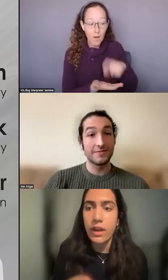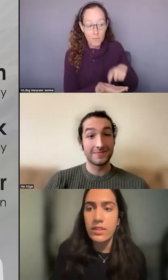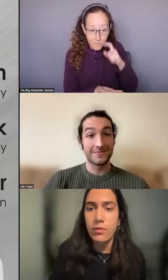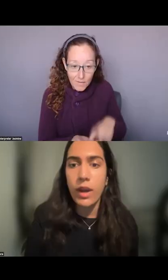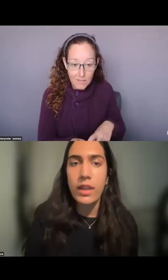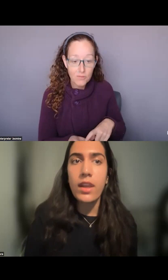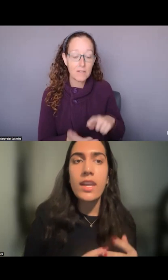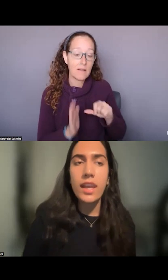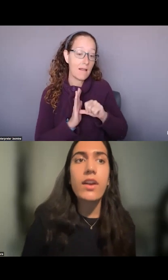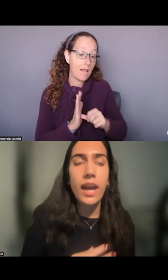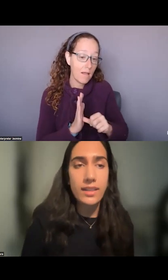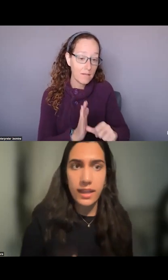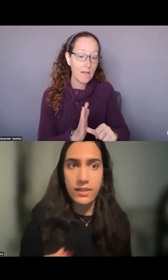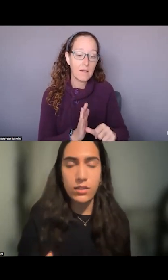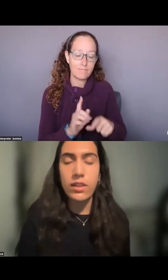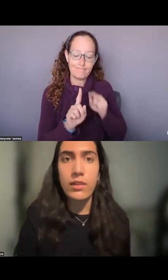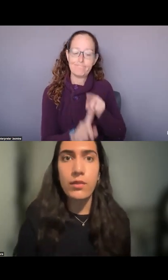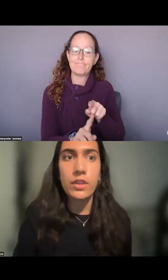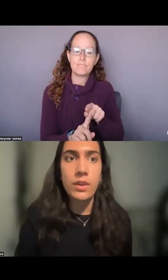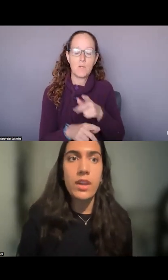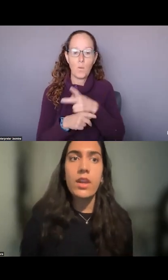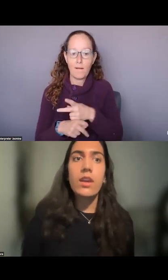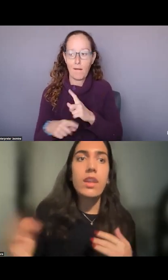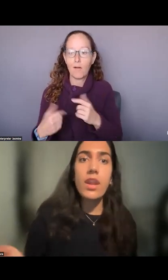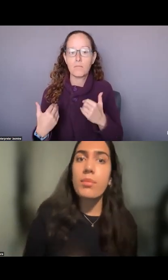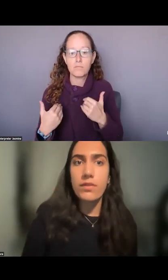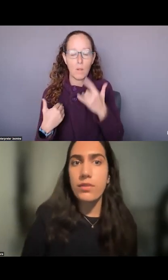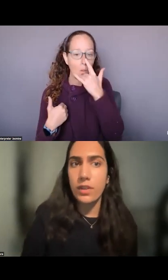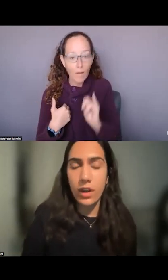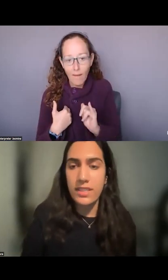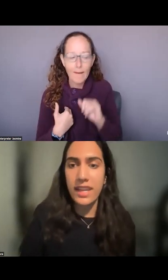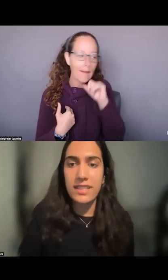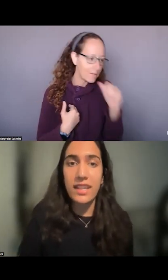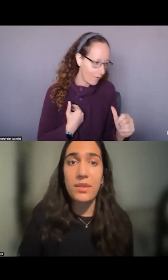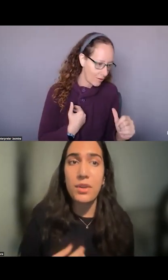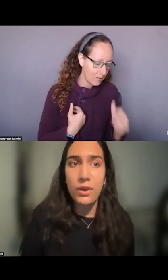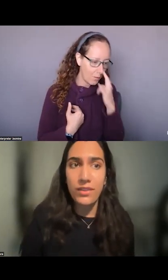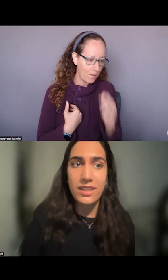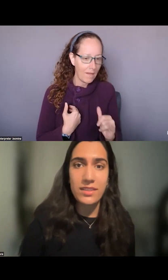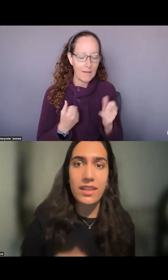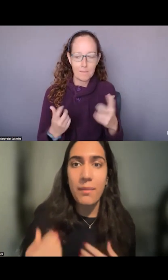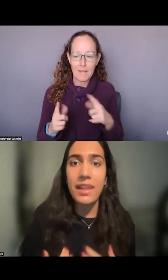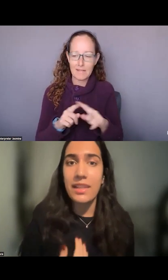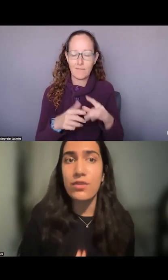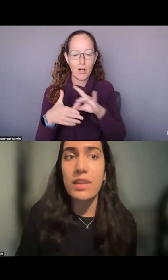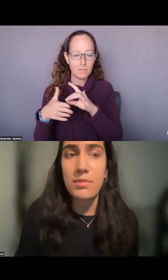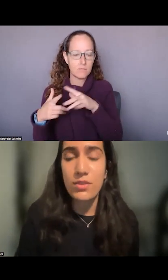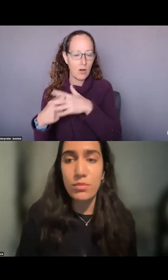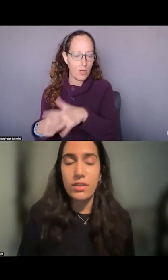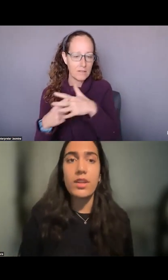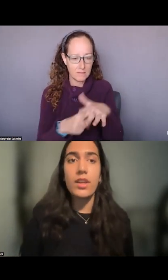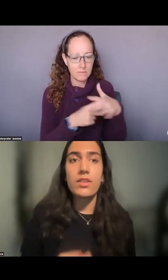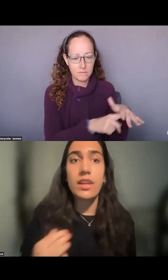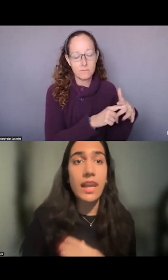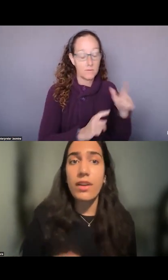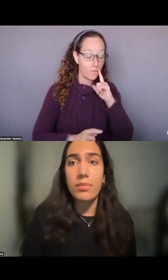the crux of what care has and hasn't looked like for you in a number of different contexts. And I think what you all have said is, I mean, at least for me, has been